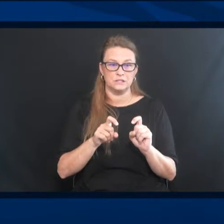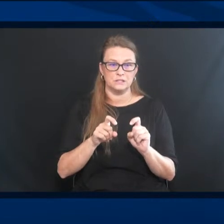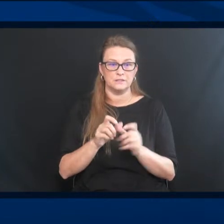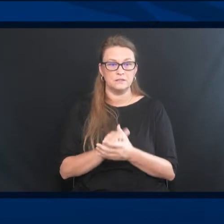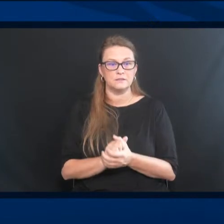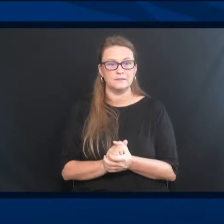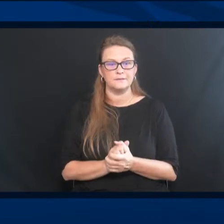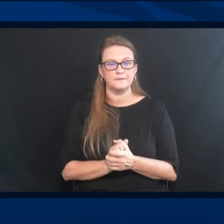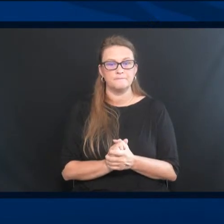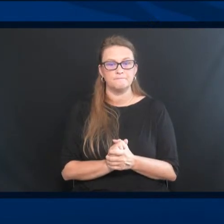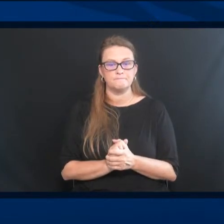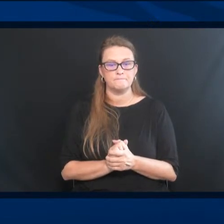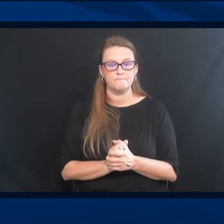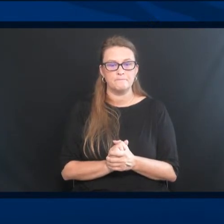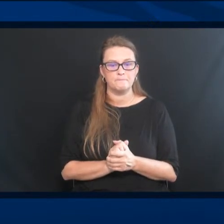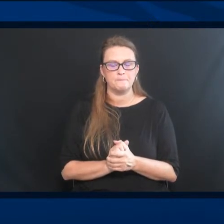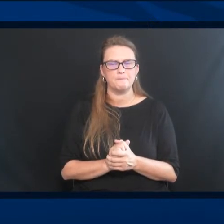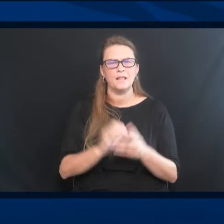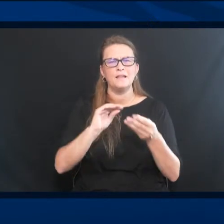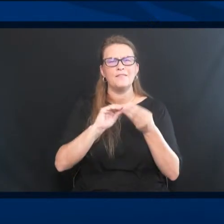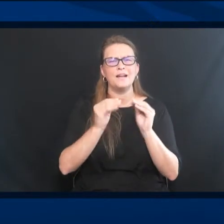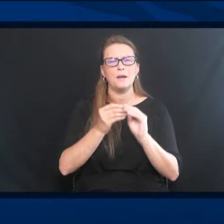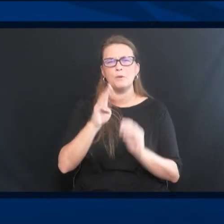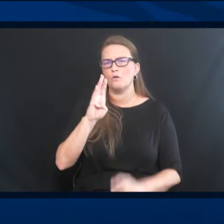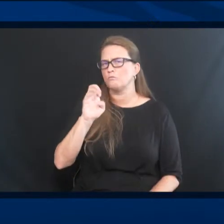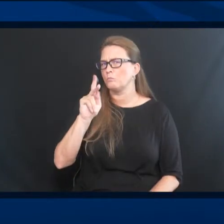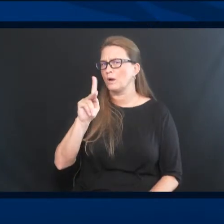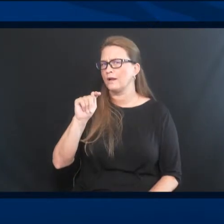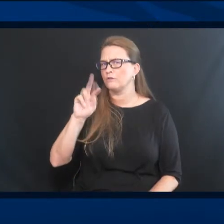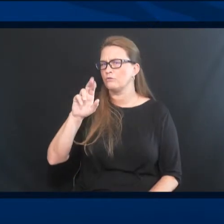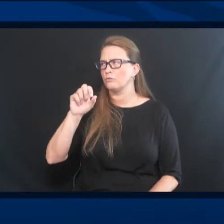the number of breakthrough cases and deaths